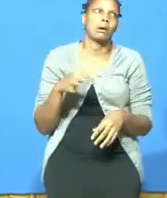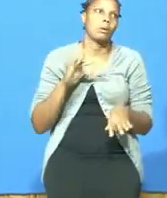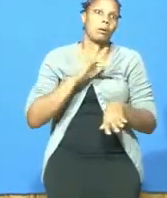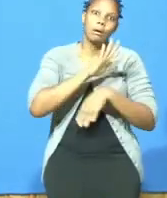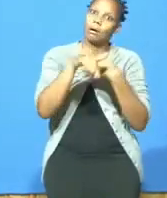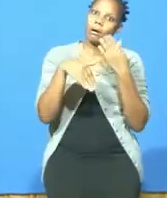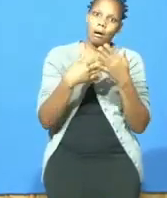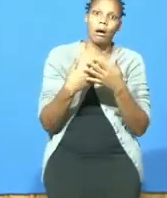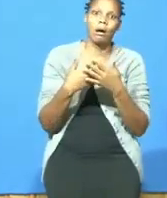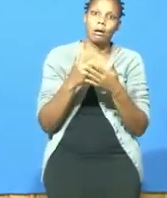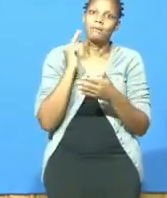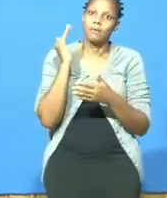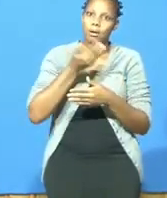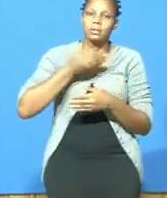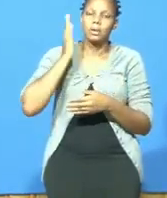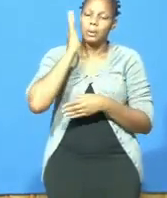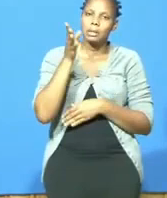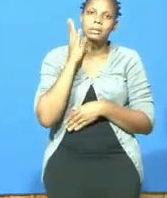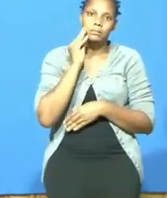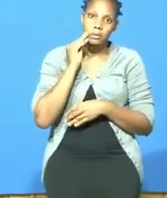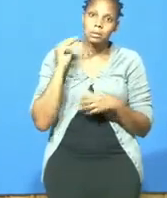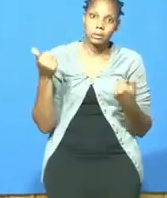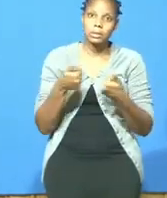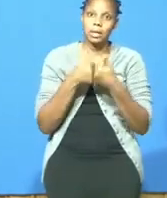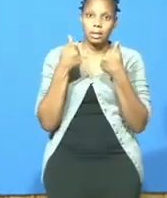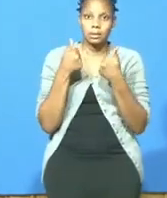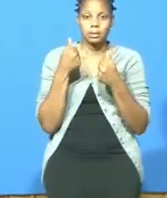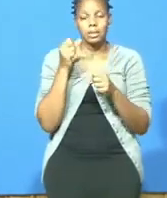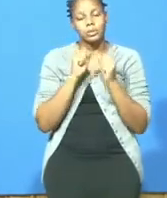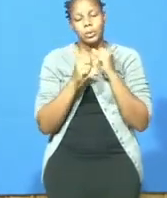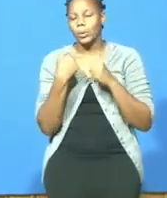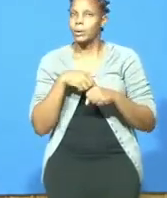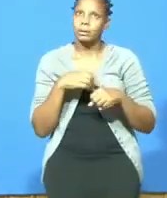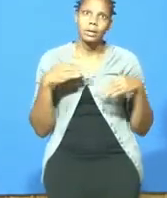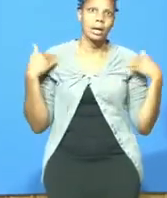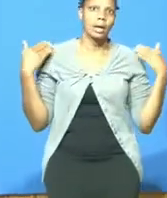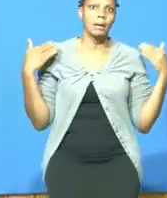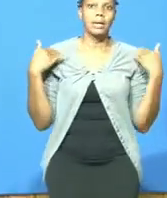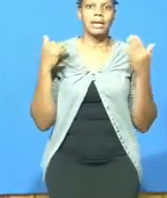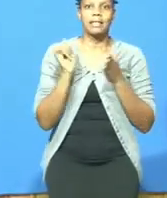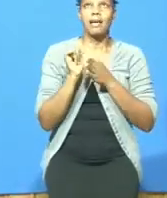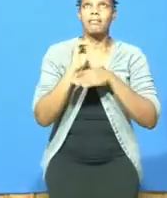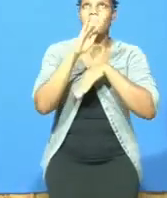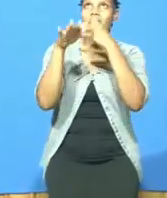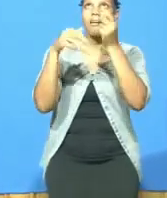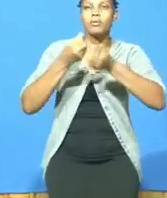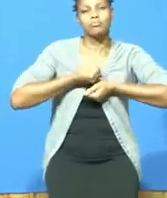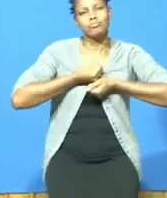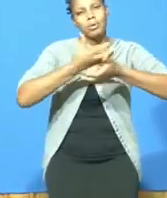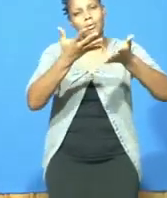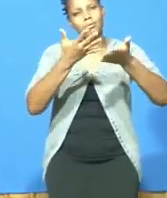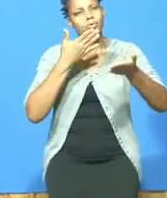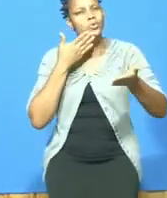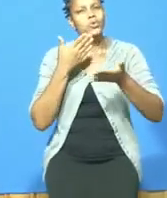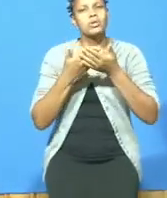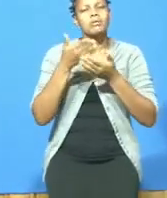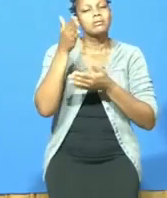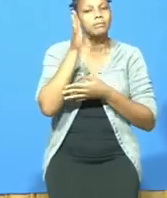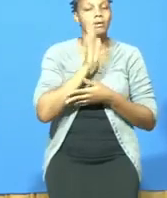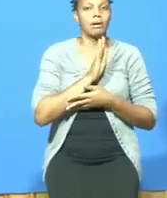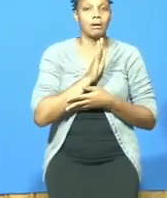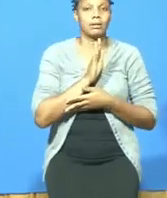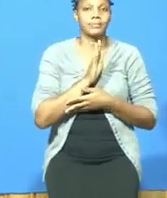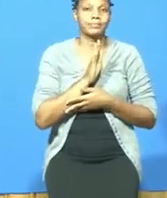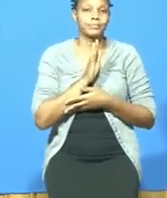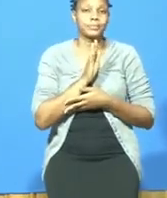some serious problems. And so we're just so glad that the heavens declare the goodness of God. And